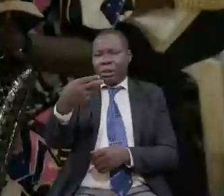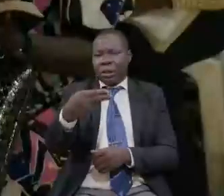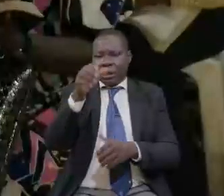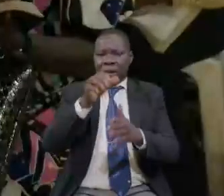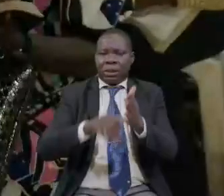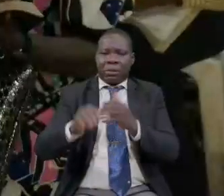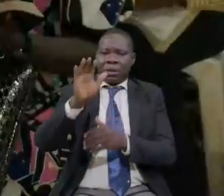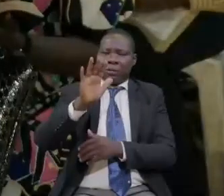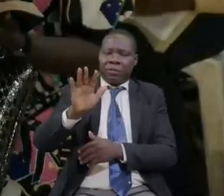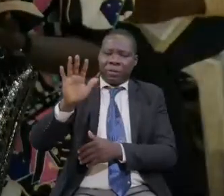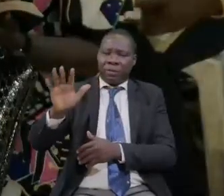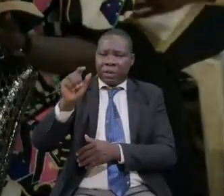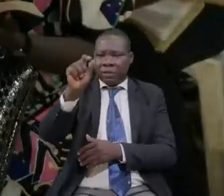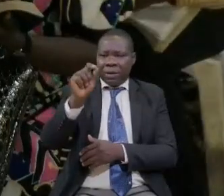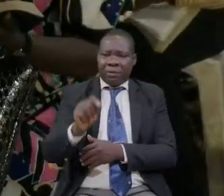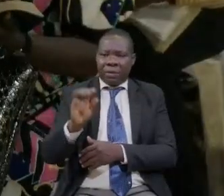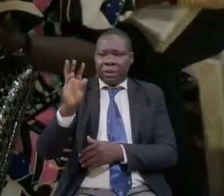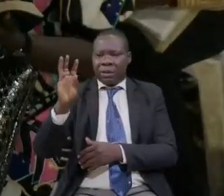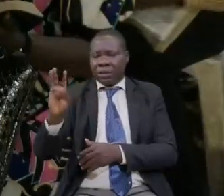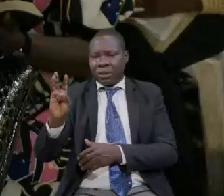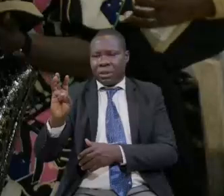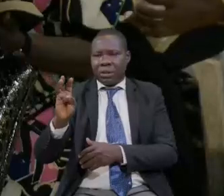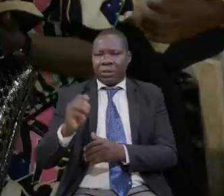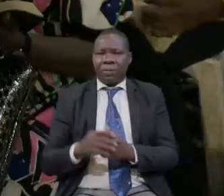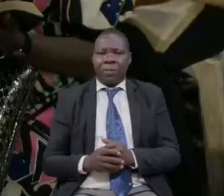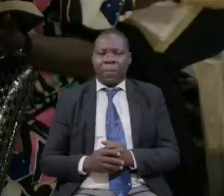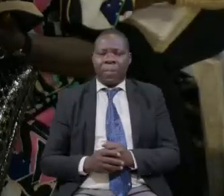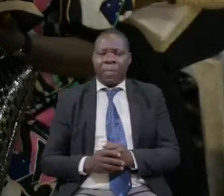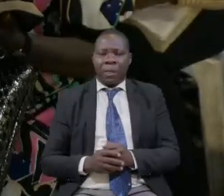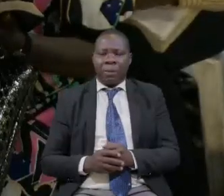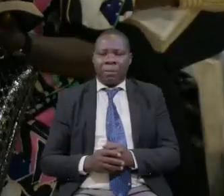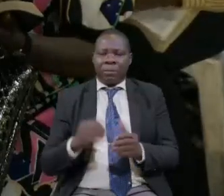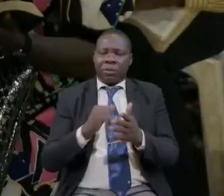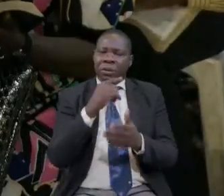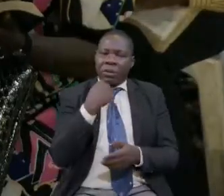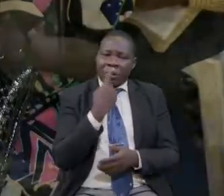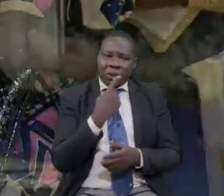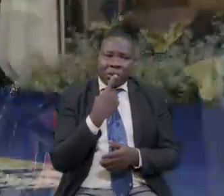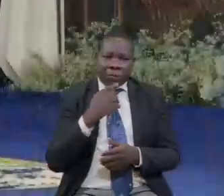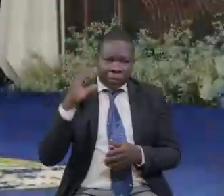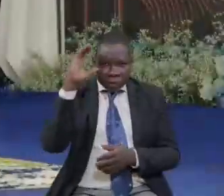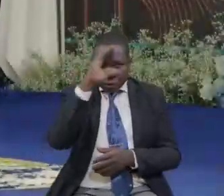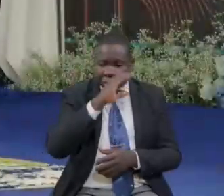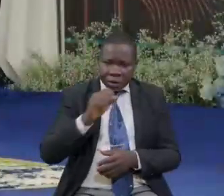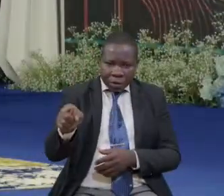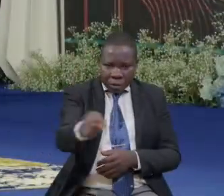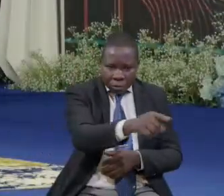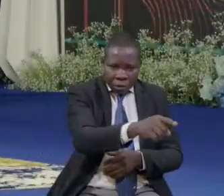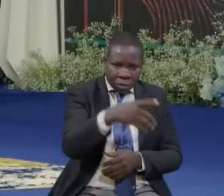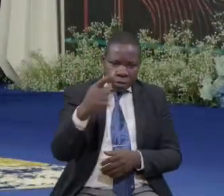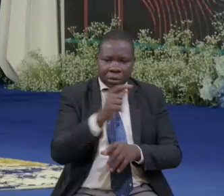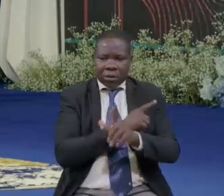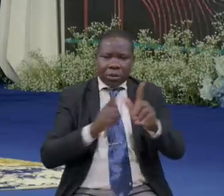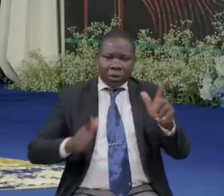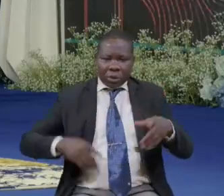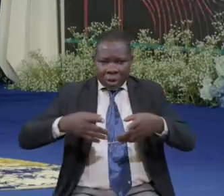55, reading from verse 6. It says, seek ye the Lord while